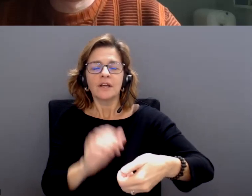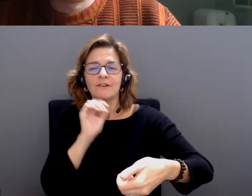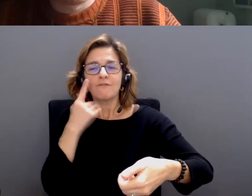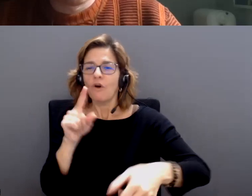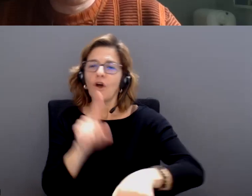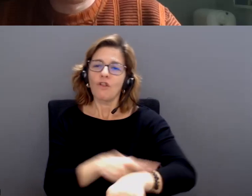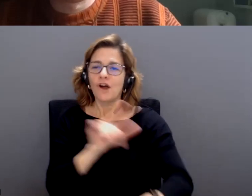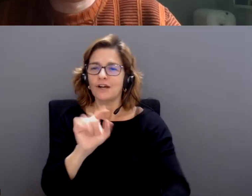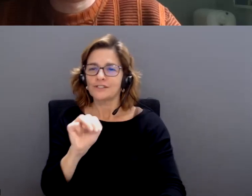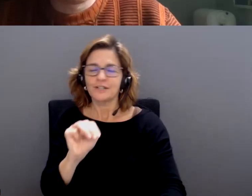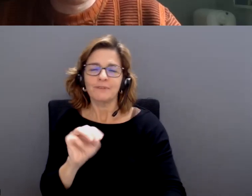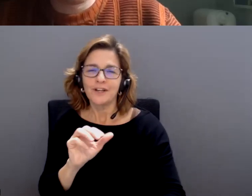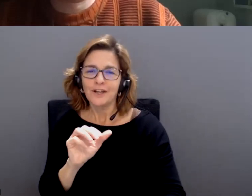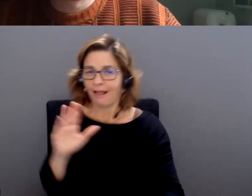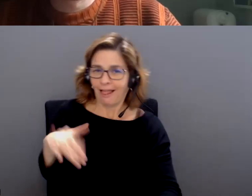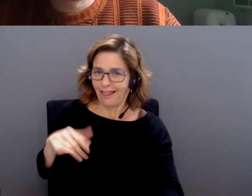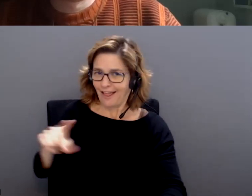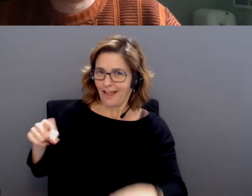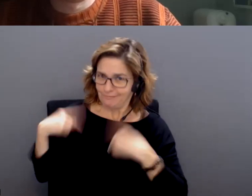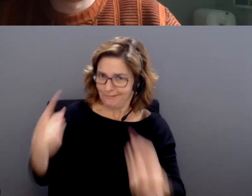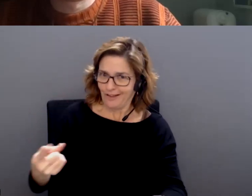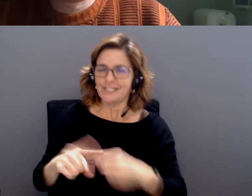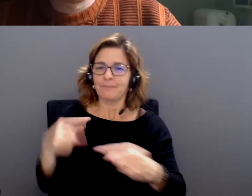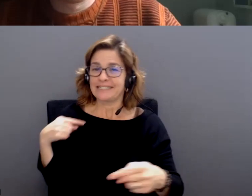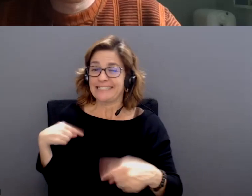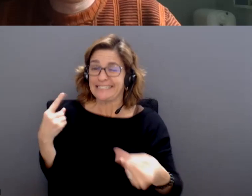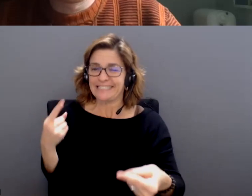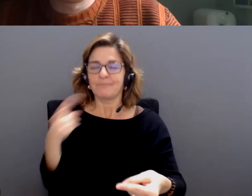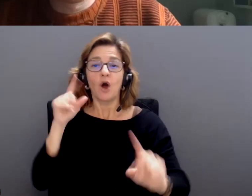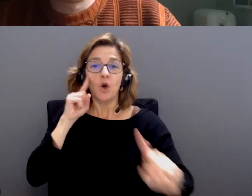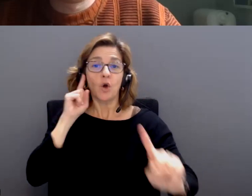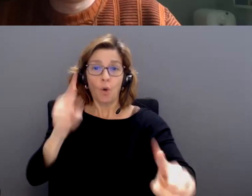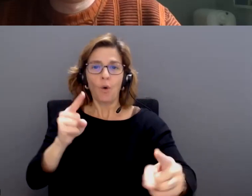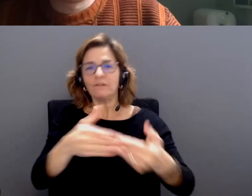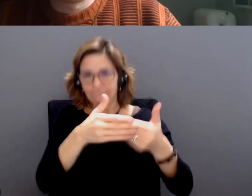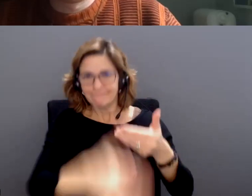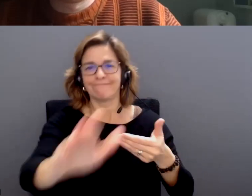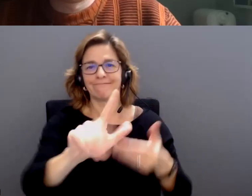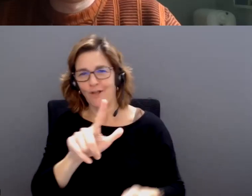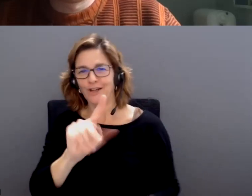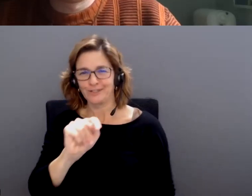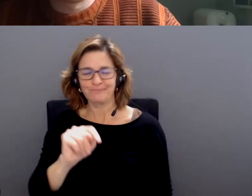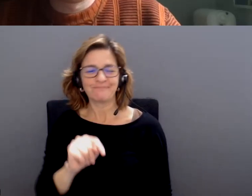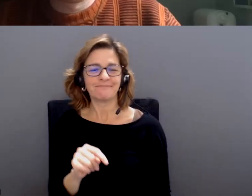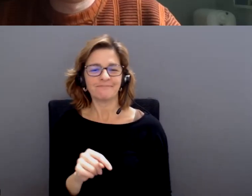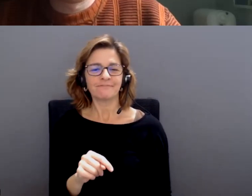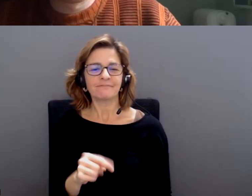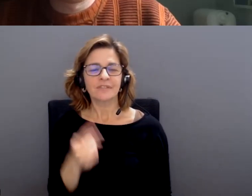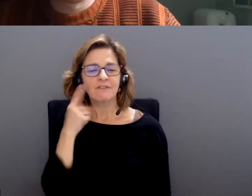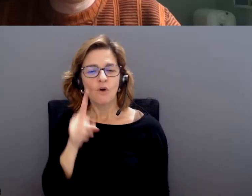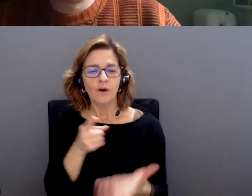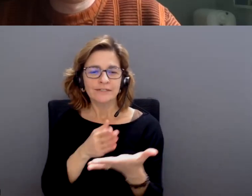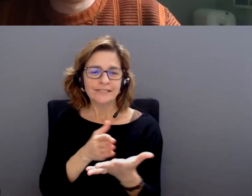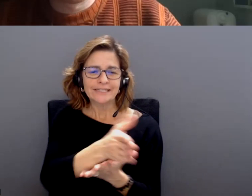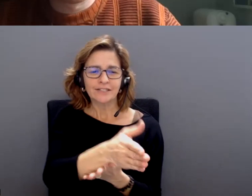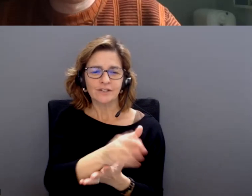is intended to continue for a long time with the long-term care sort of sector or what's